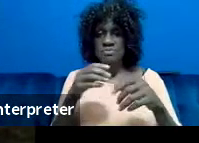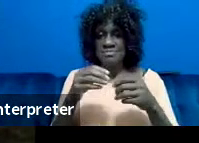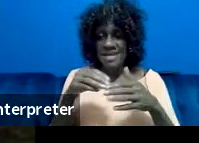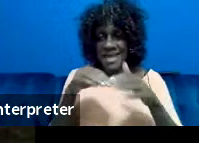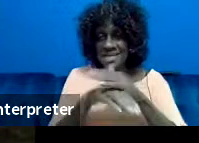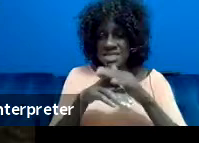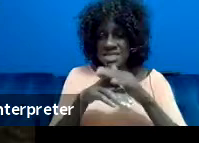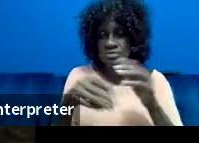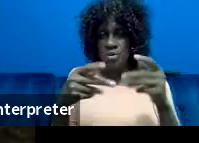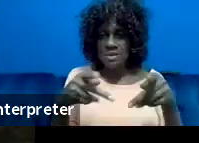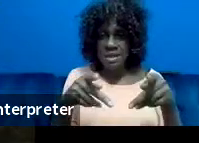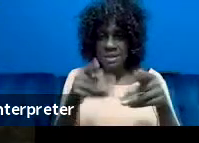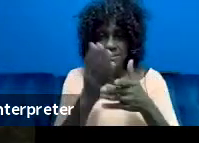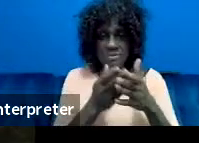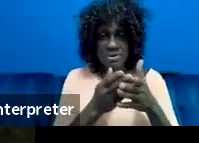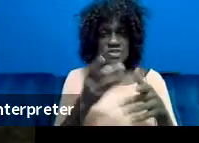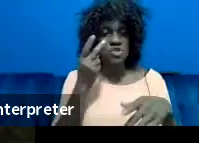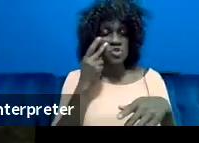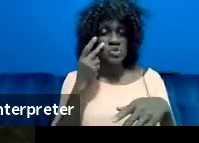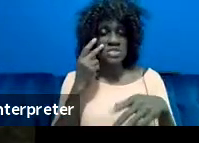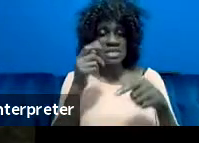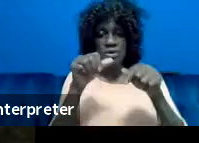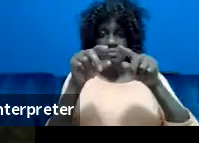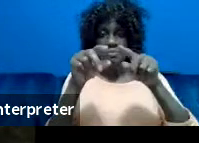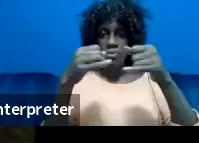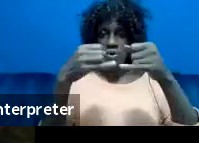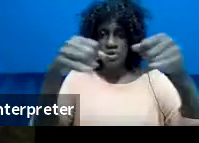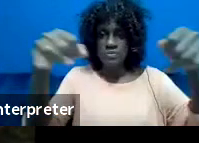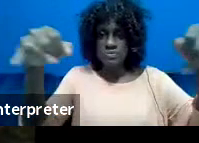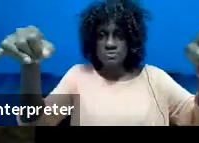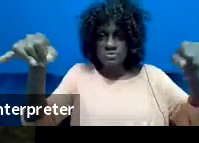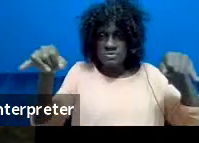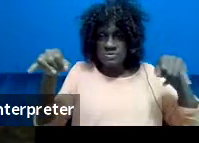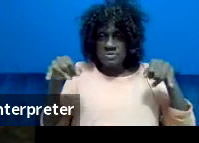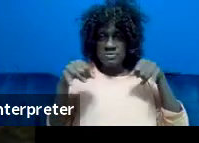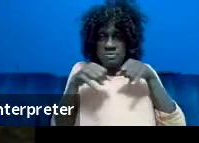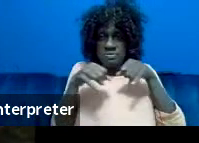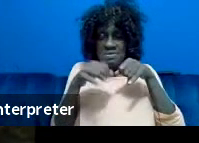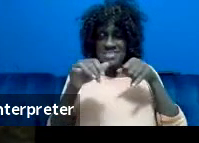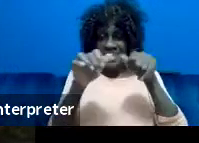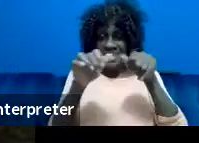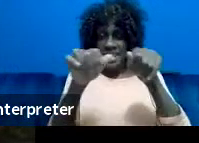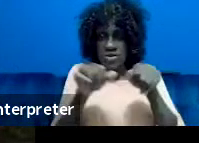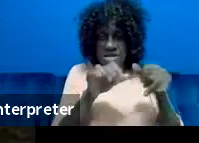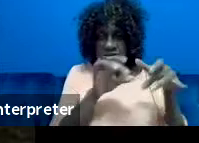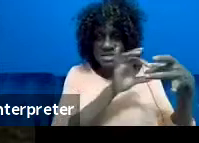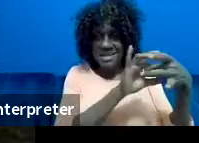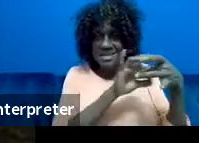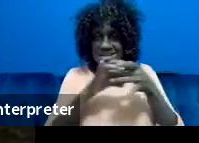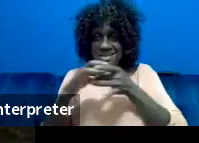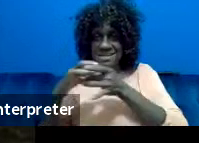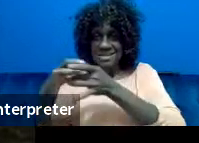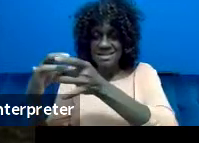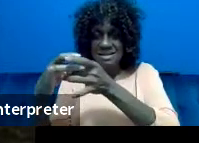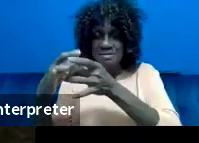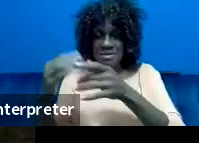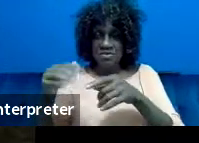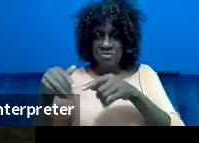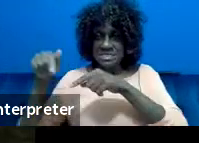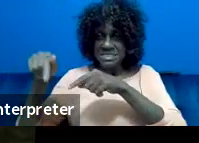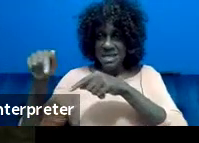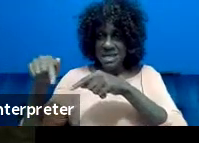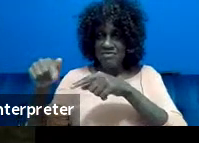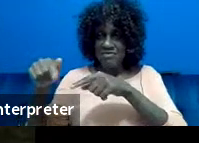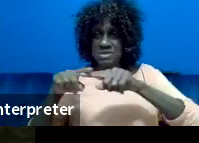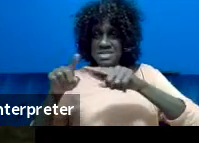components. We also can see that there's a border route all the way around this play area, a connecting route, probably comes from the site arrival, maybe from